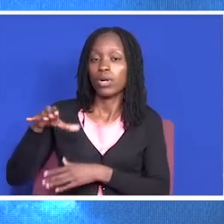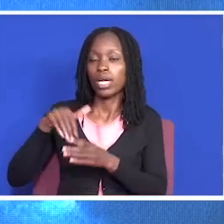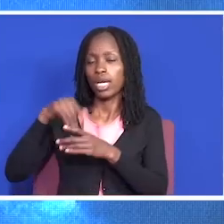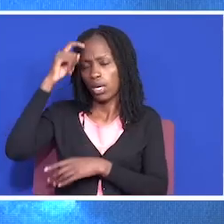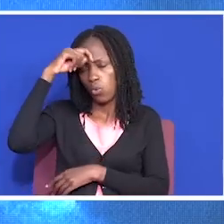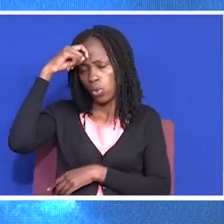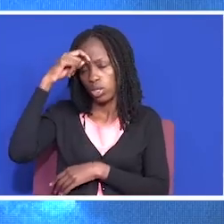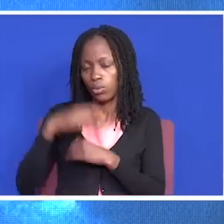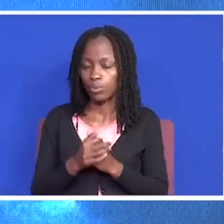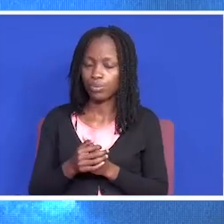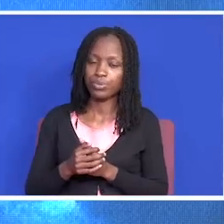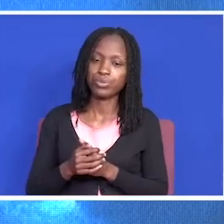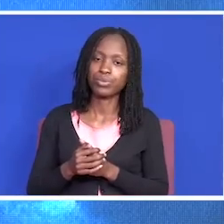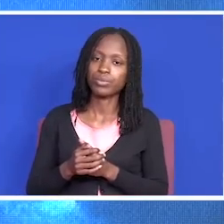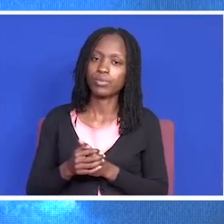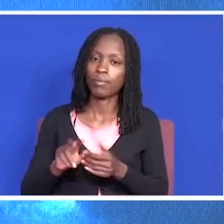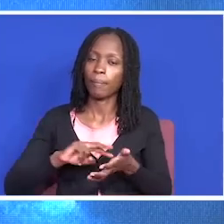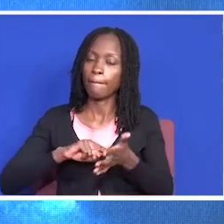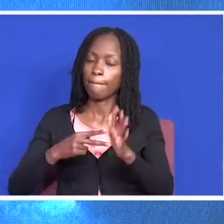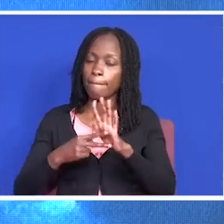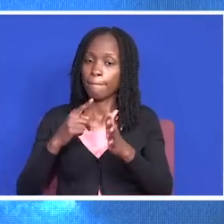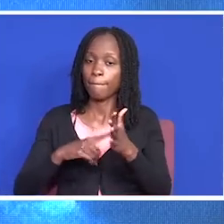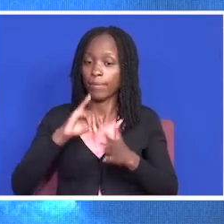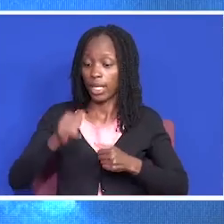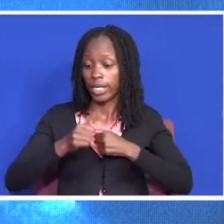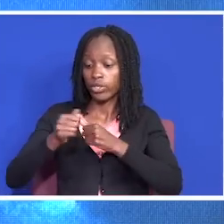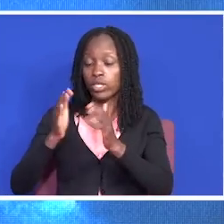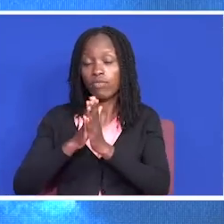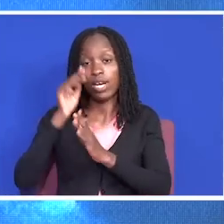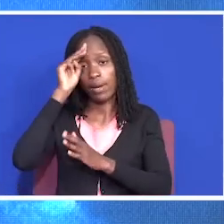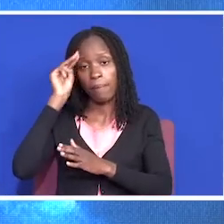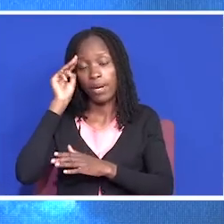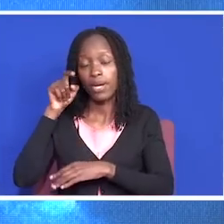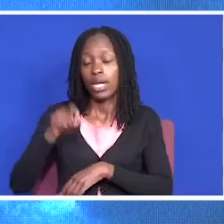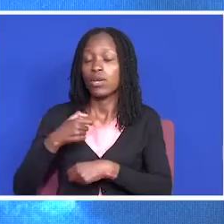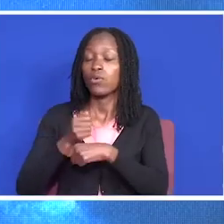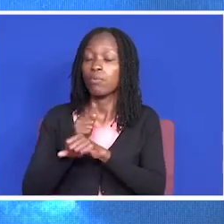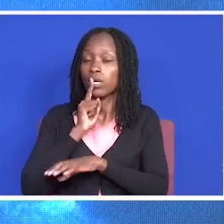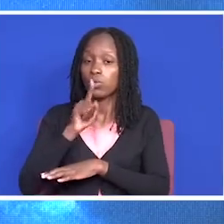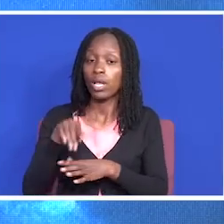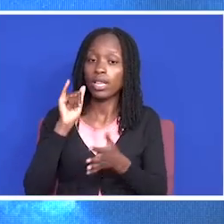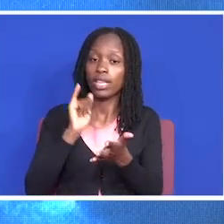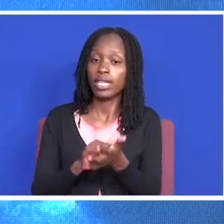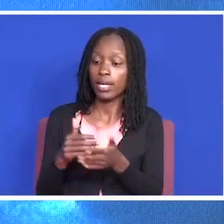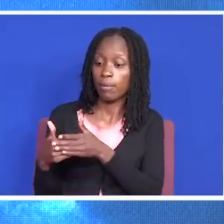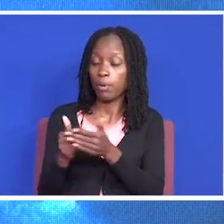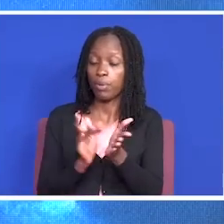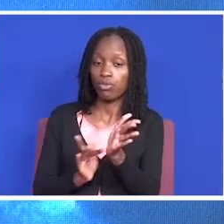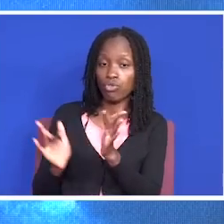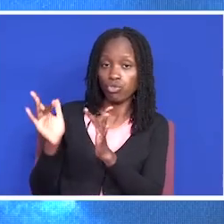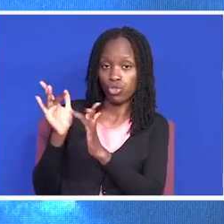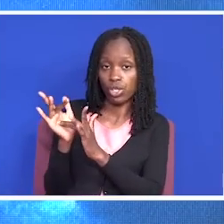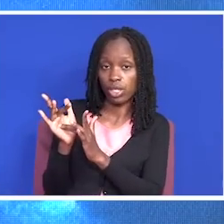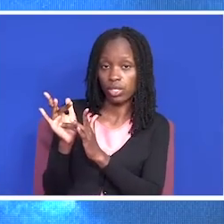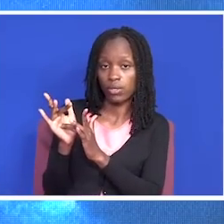intellectual development. In other words, Joseph and Mary had to ensure the baby